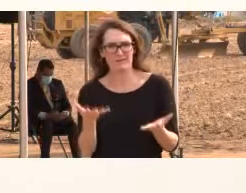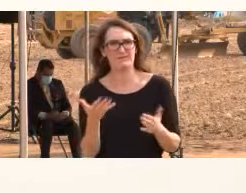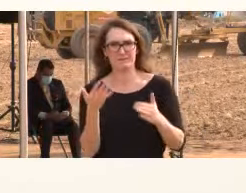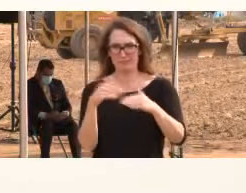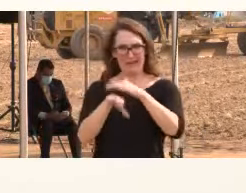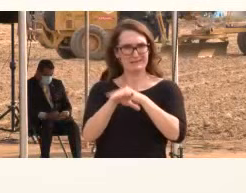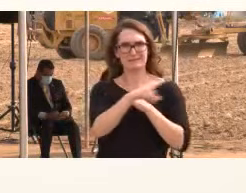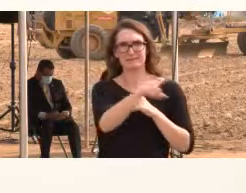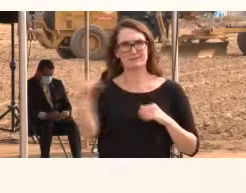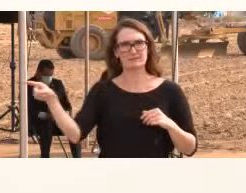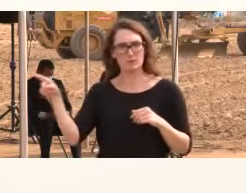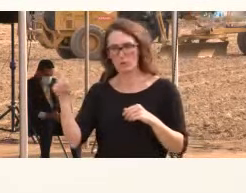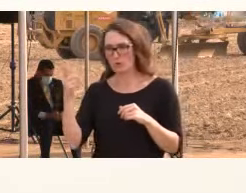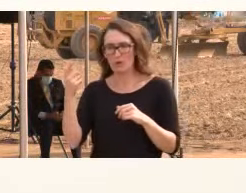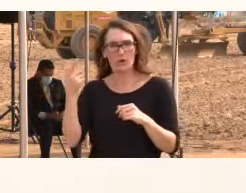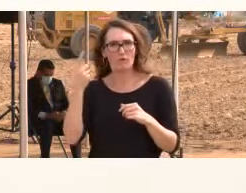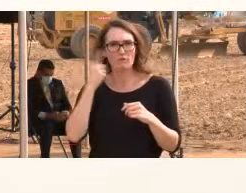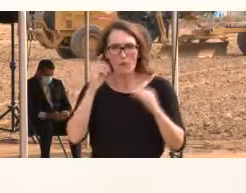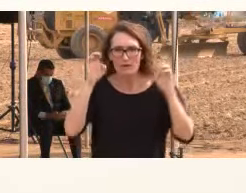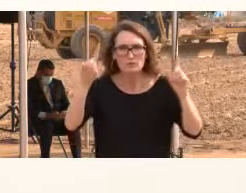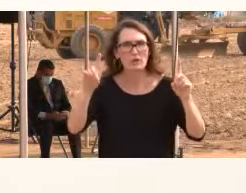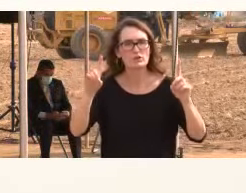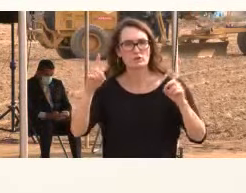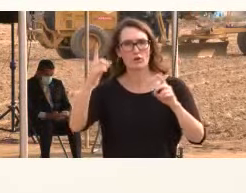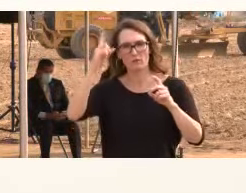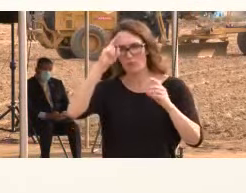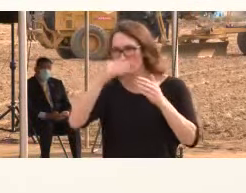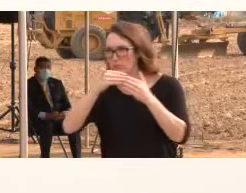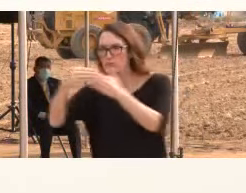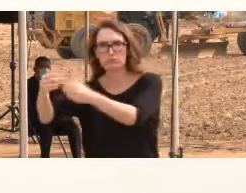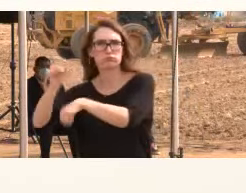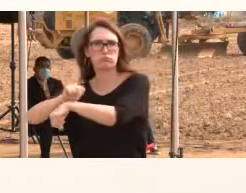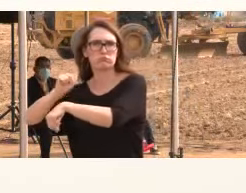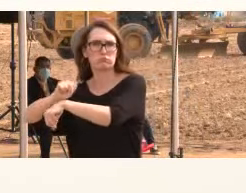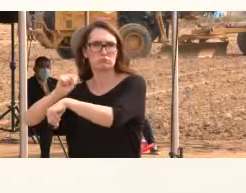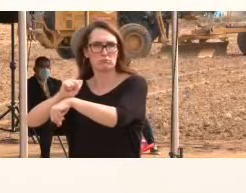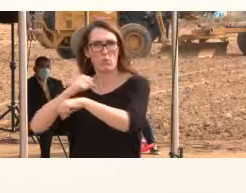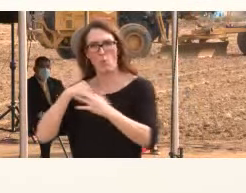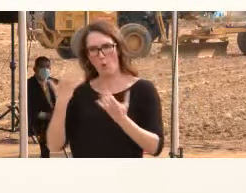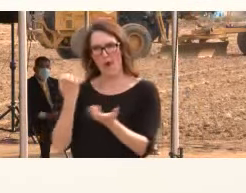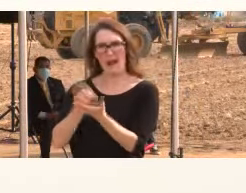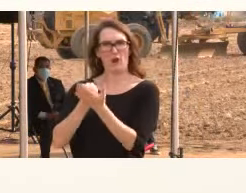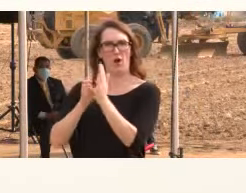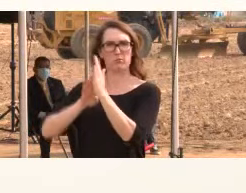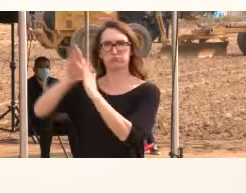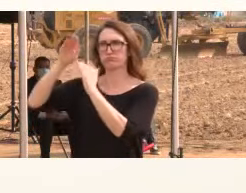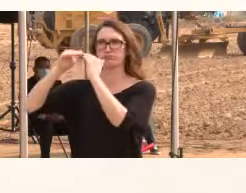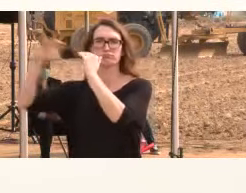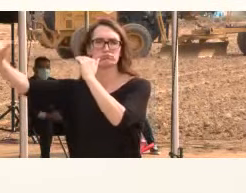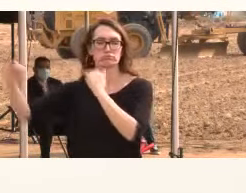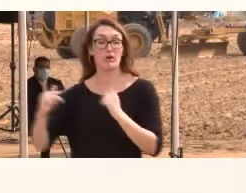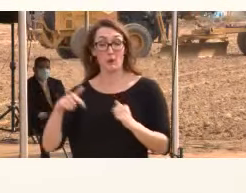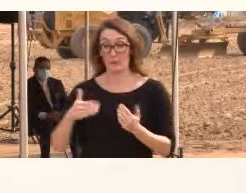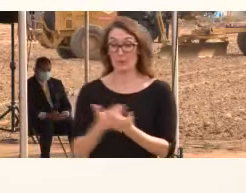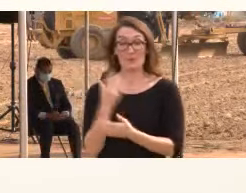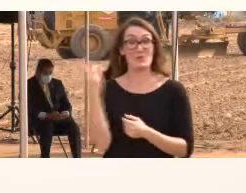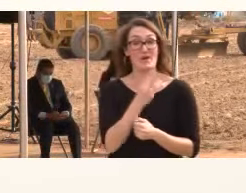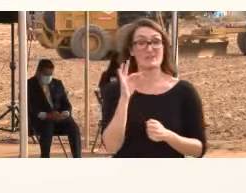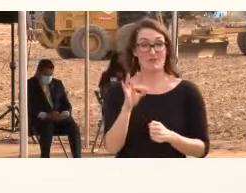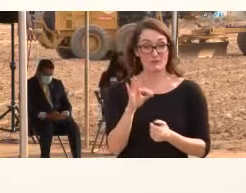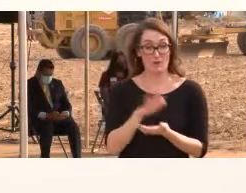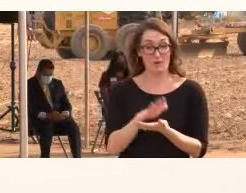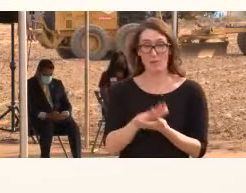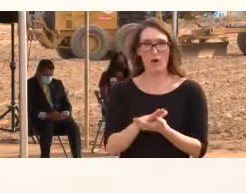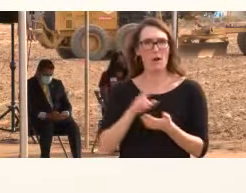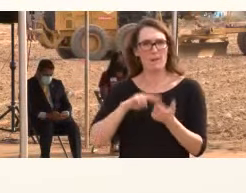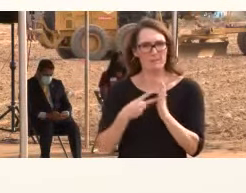and offering pathways to economic stability for every Fresno student. This new West Fresno campus opens more doors